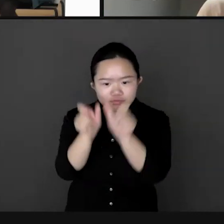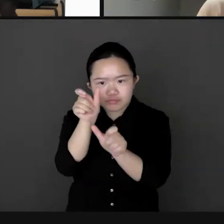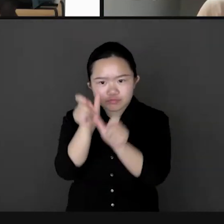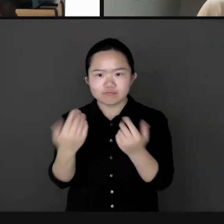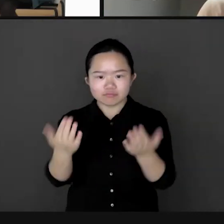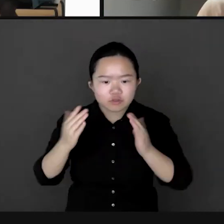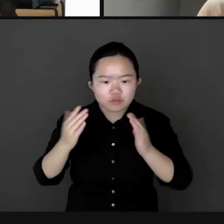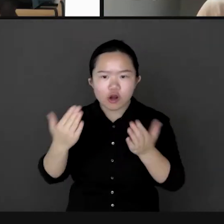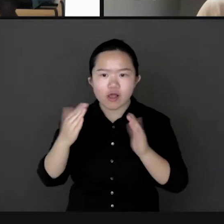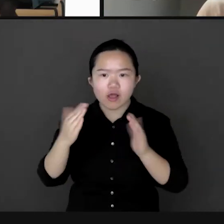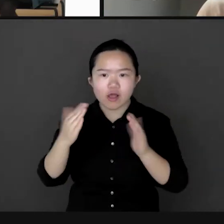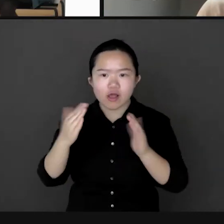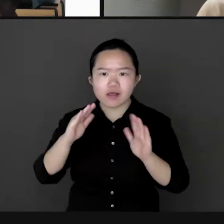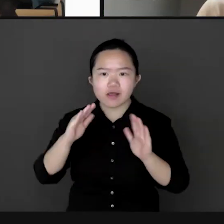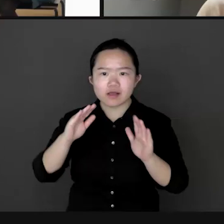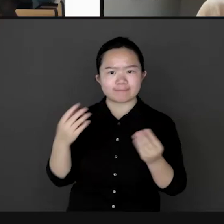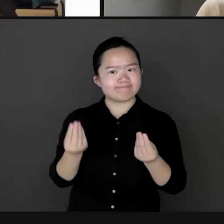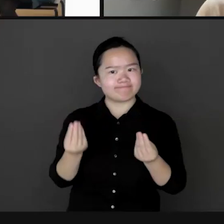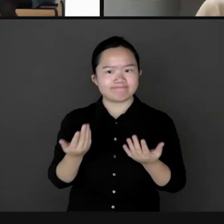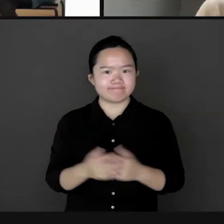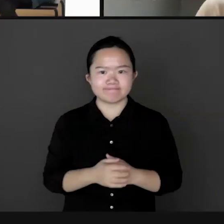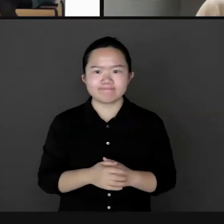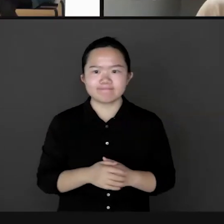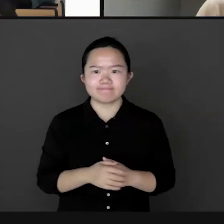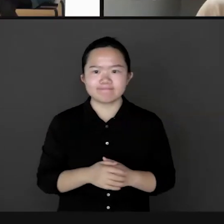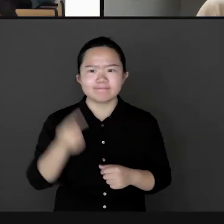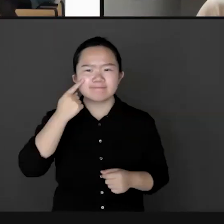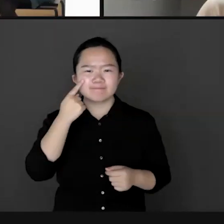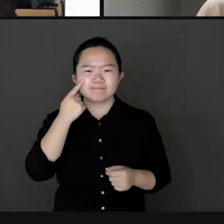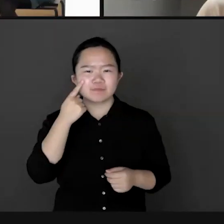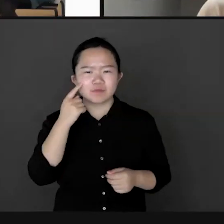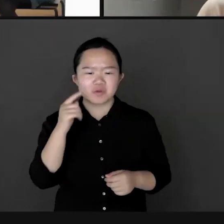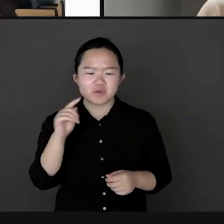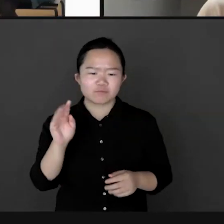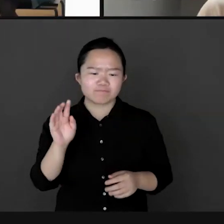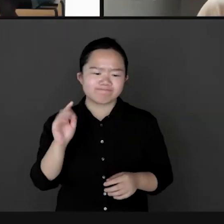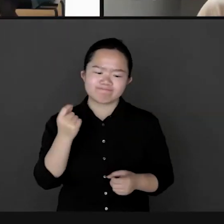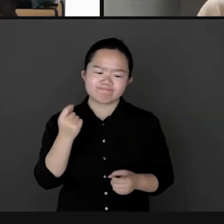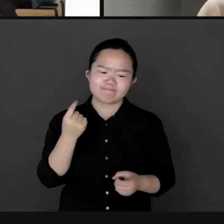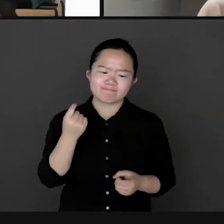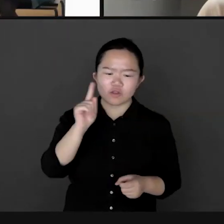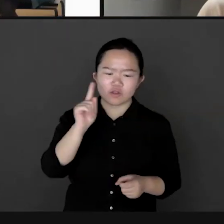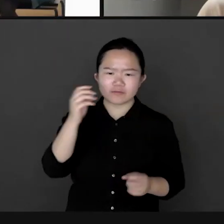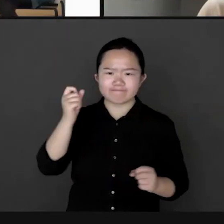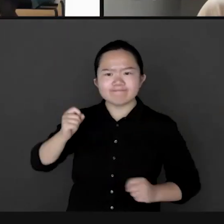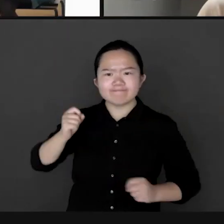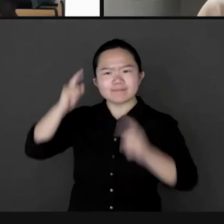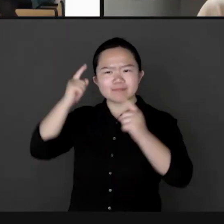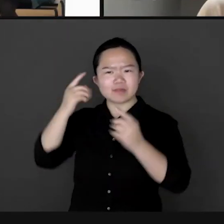We expect maybe the new Commission to be in place. It could be if it's very quick, the beginning of December or the beginning of